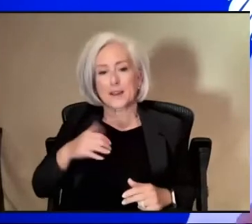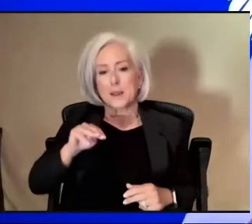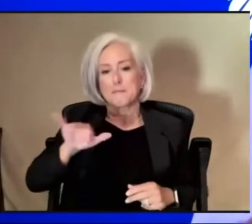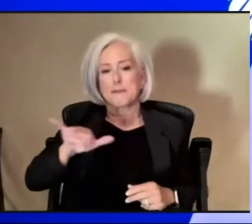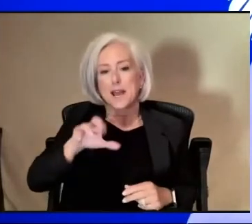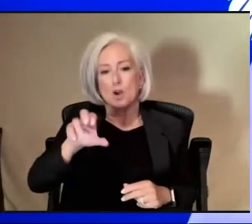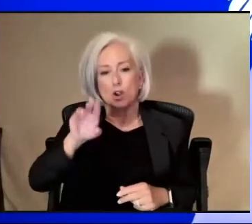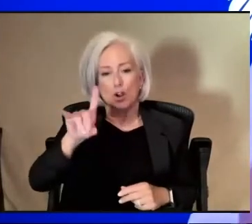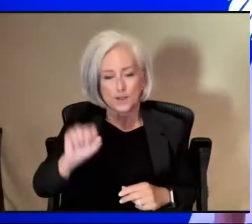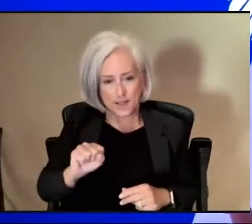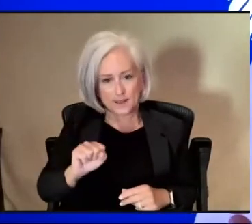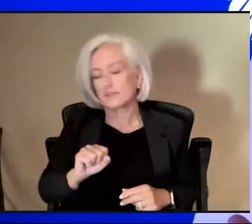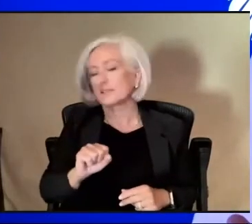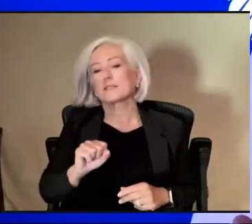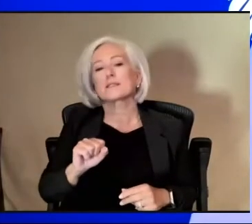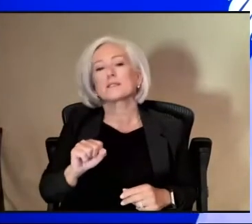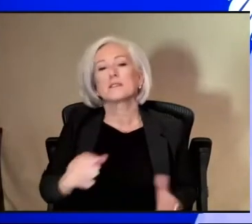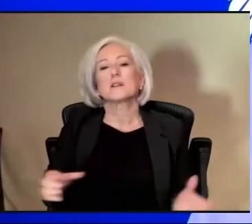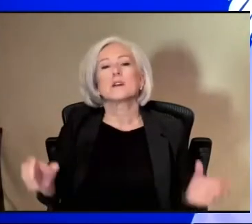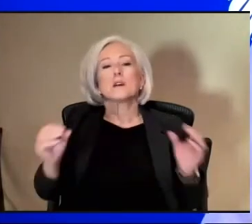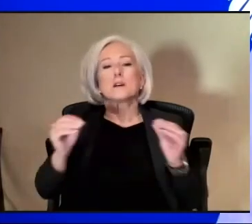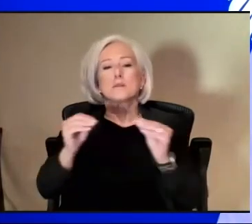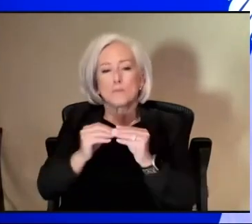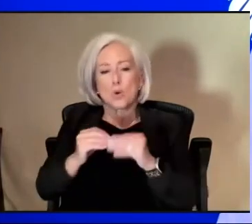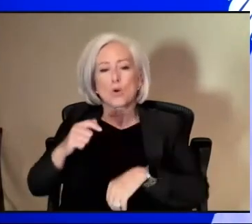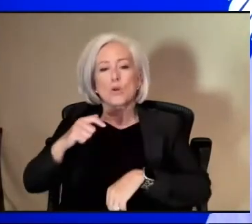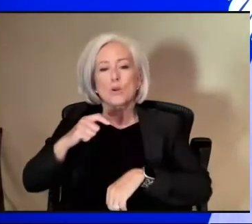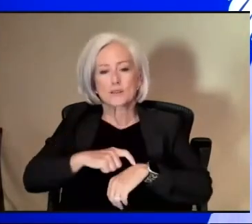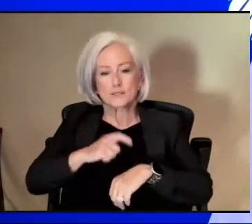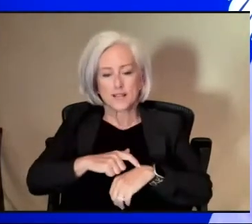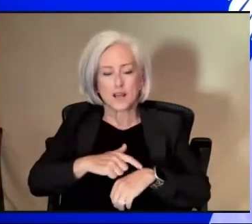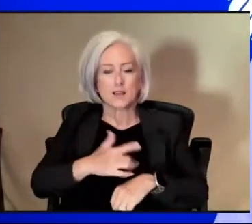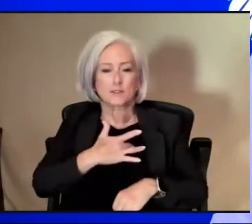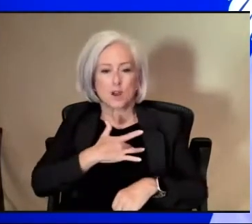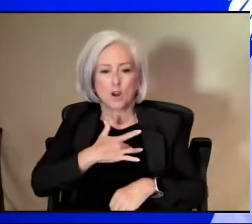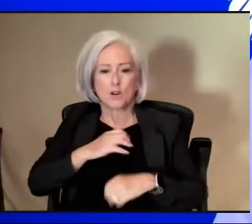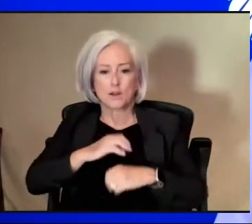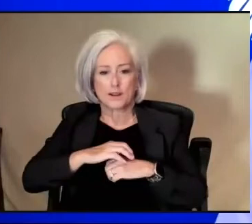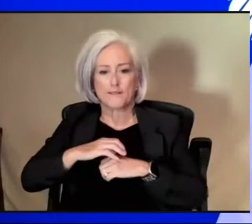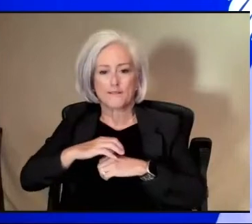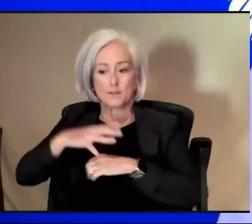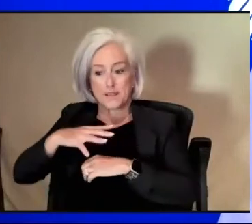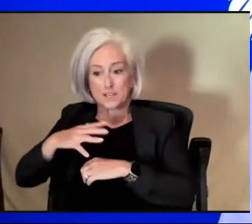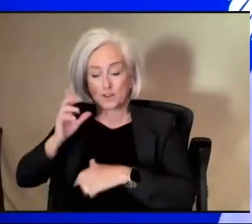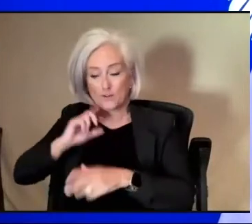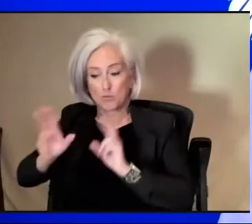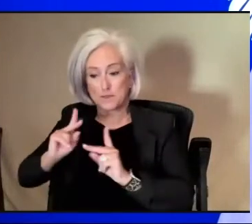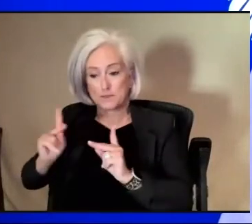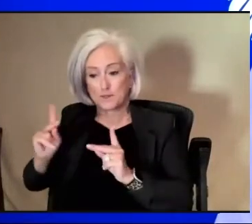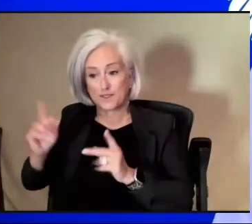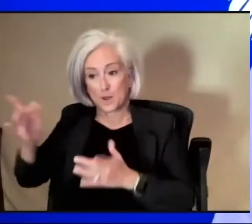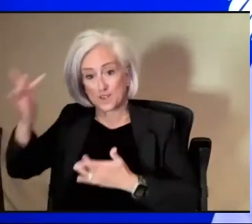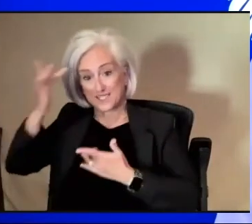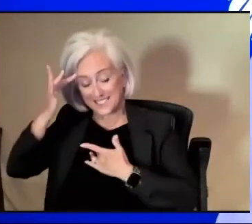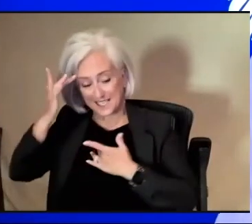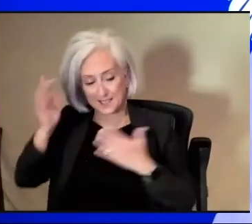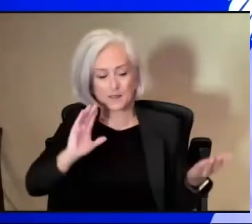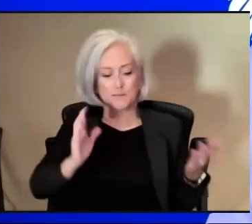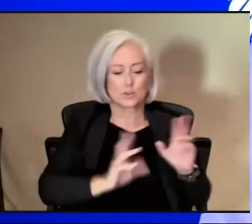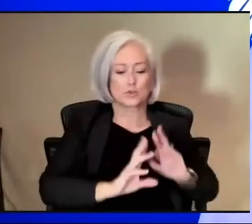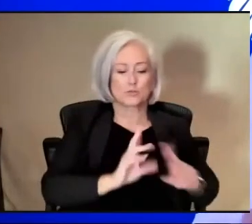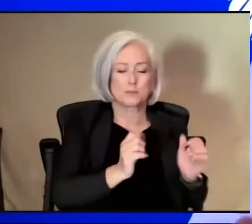times more risk of having the heart inflammation than those people that got the vaccine as well. So I think that was a very important point that he made.